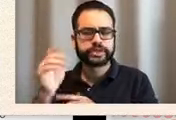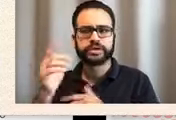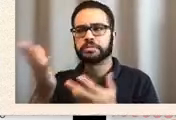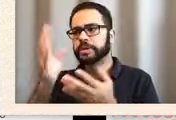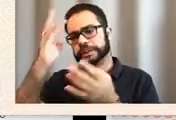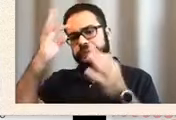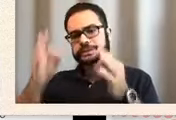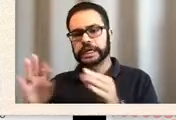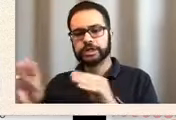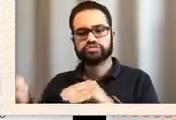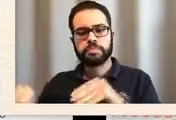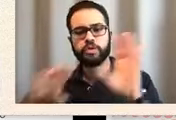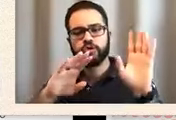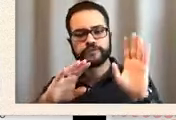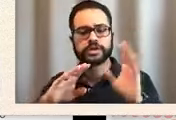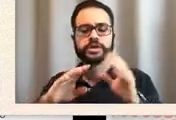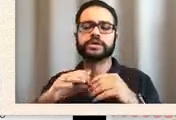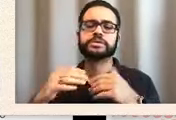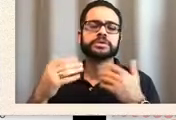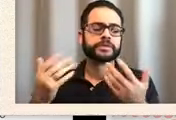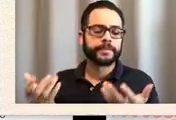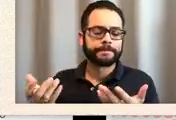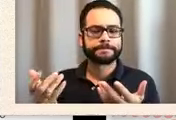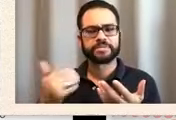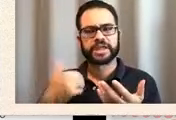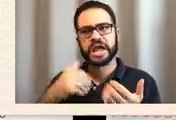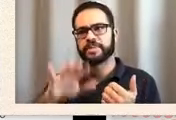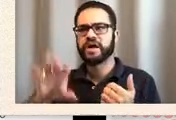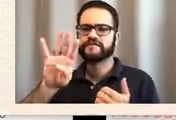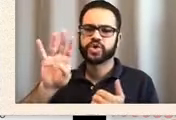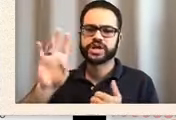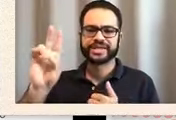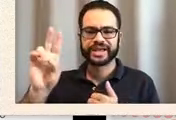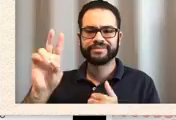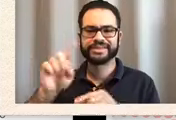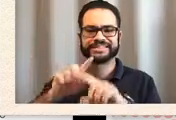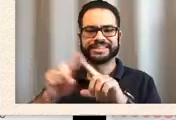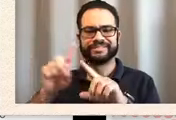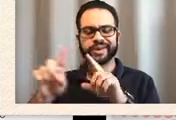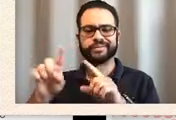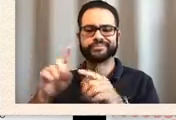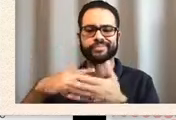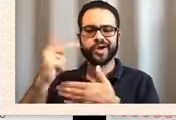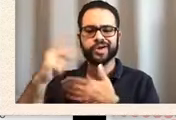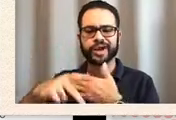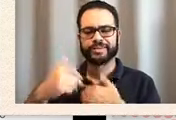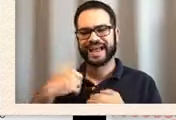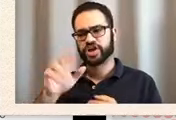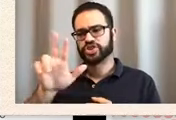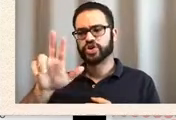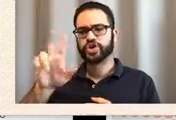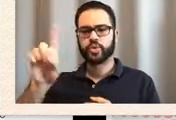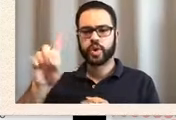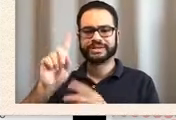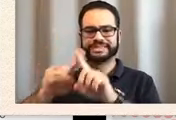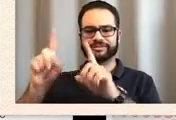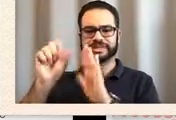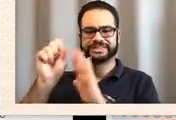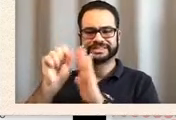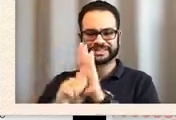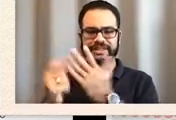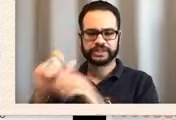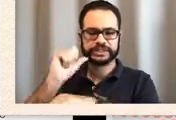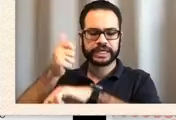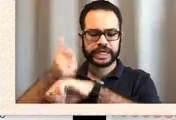state. There are just about 47 different programs out there. 31 states have set these up. And so we